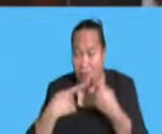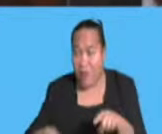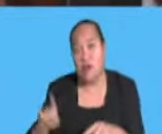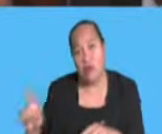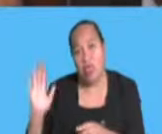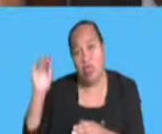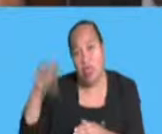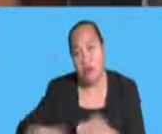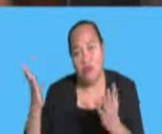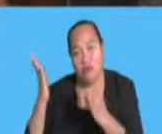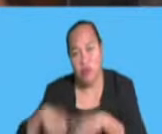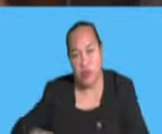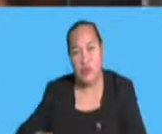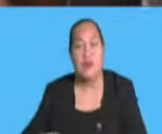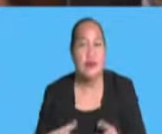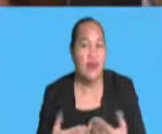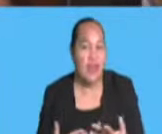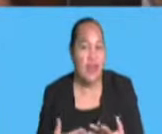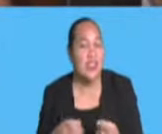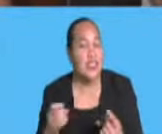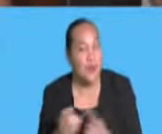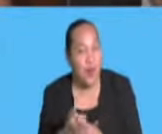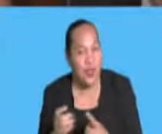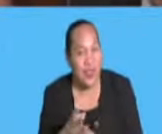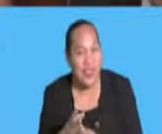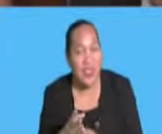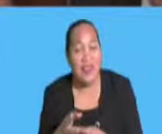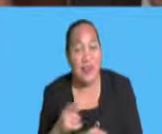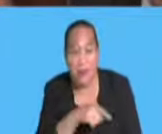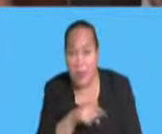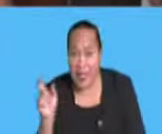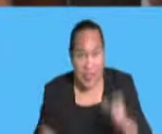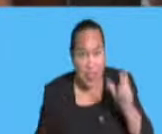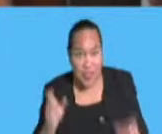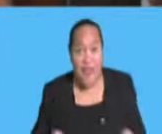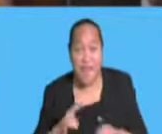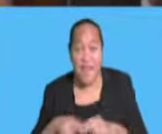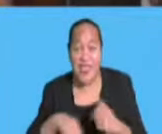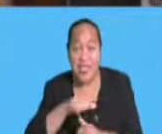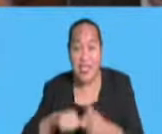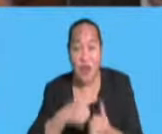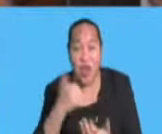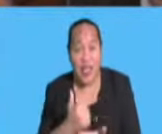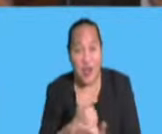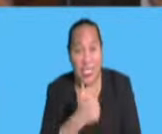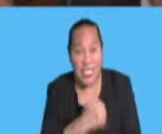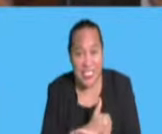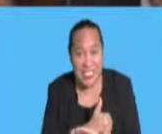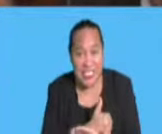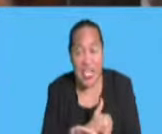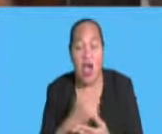Mr. Speaker said, it is of special note that stakeholders such as the Fiji Association of Accountants